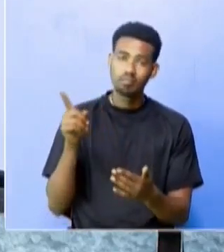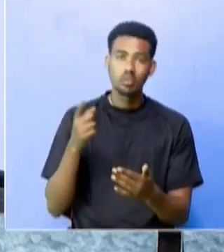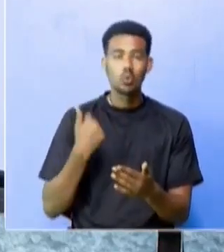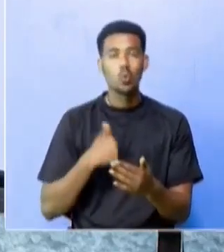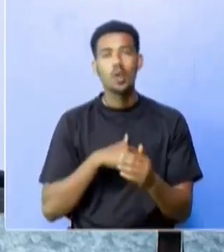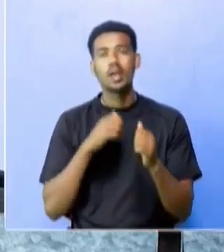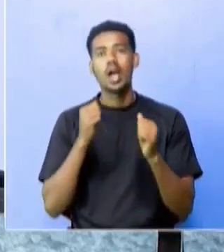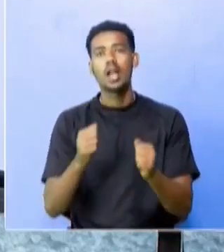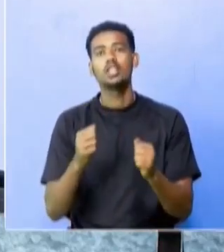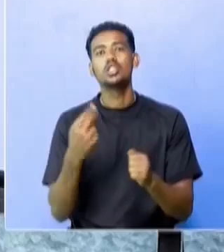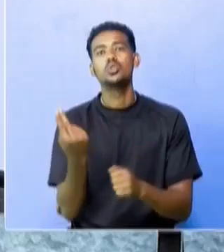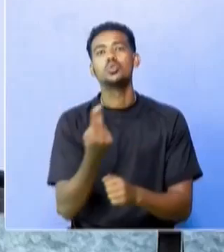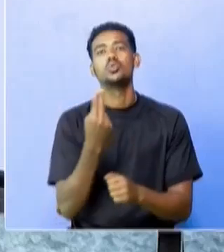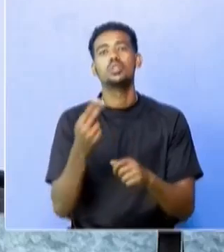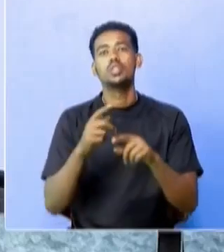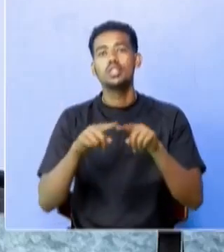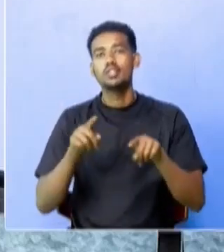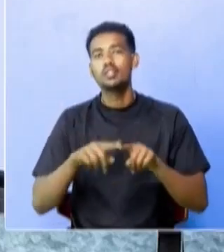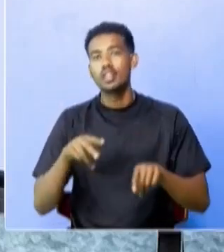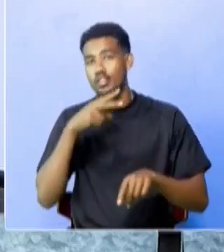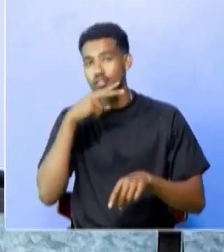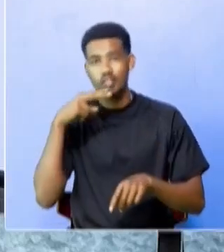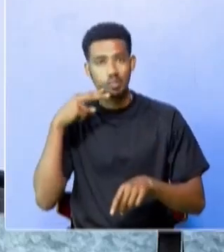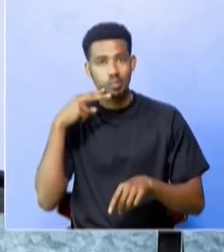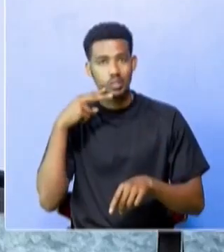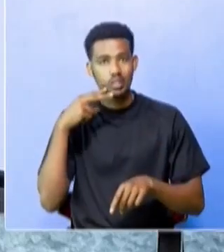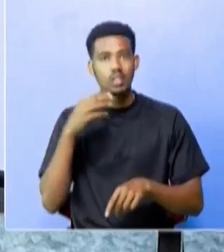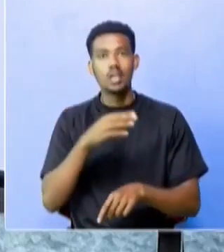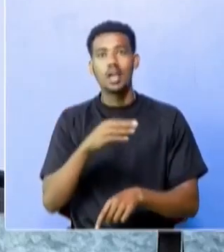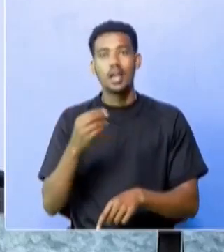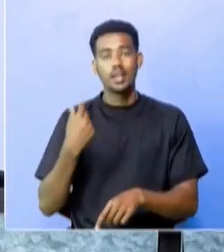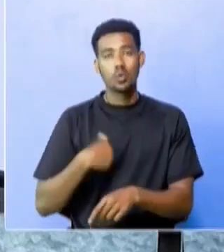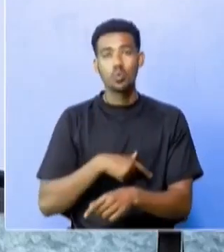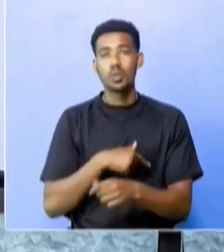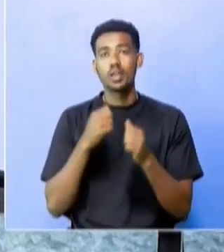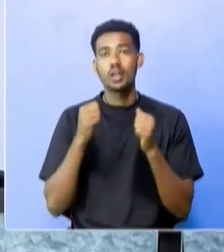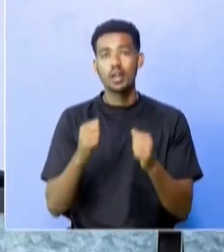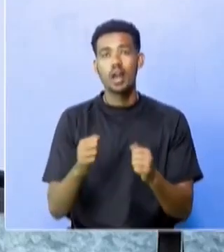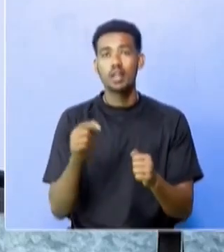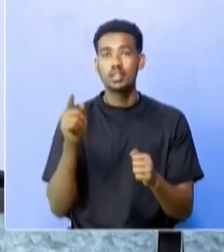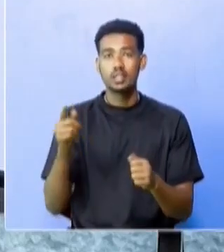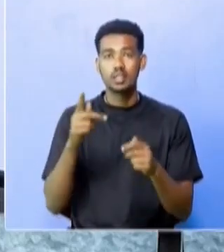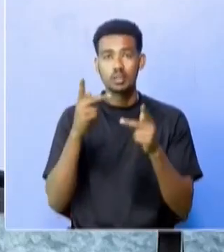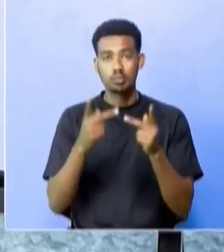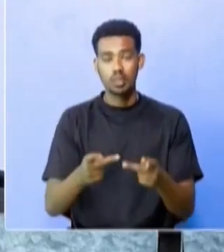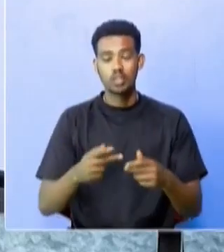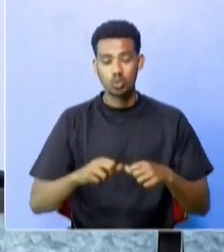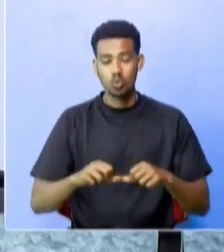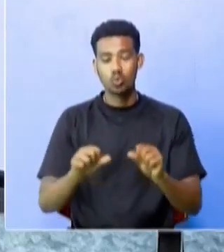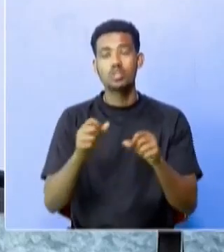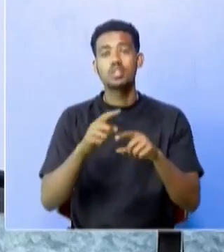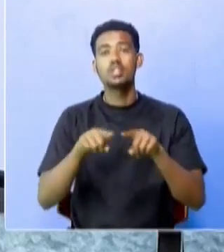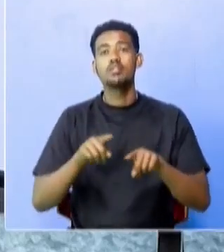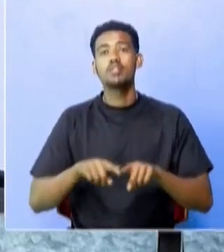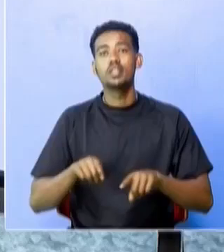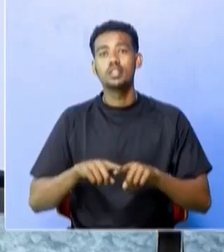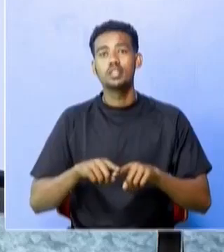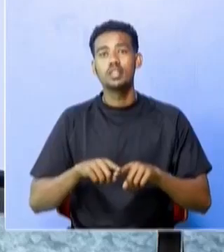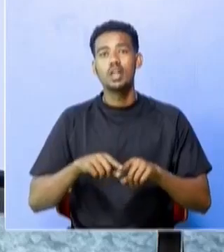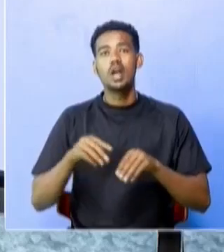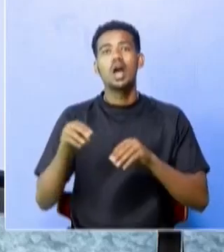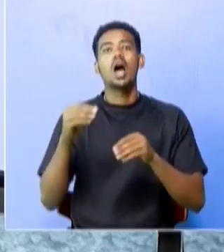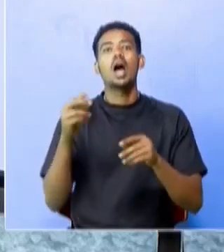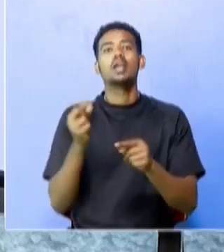some different verbs, and also we can use this present continuous different